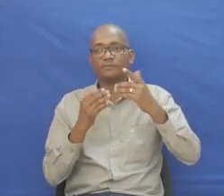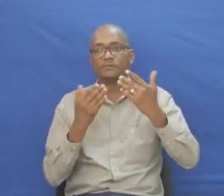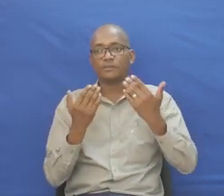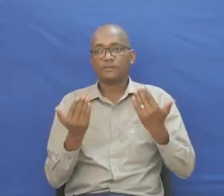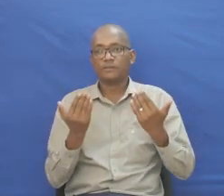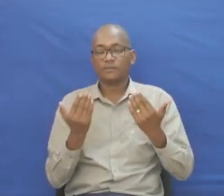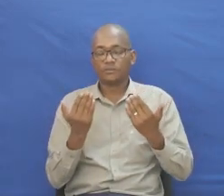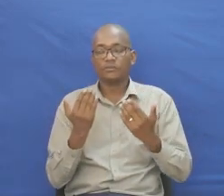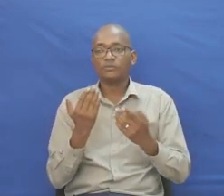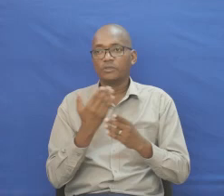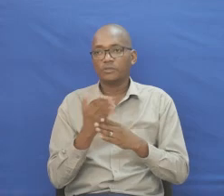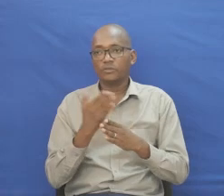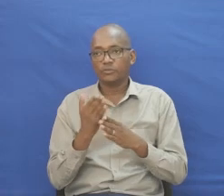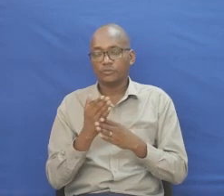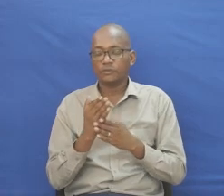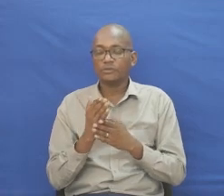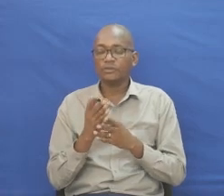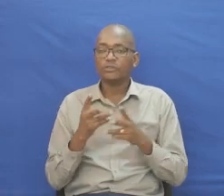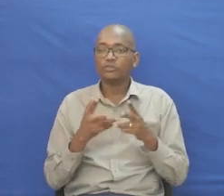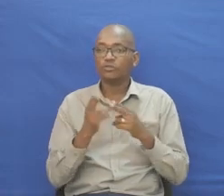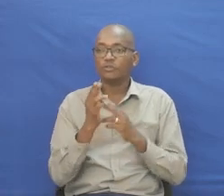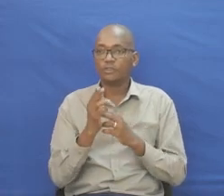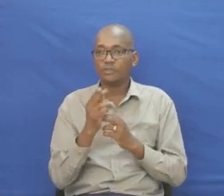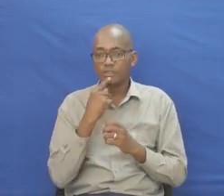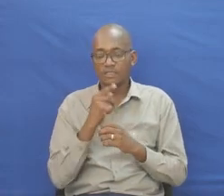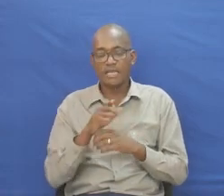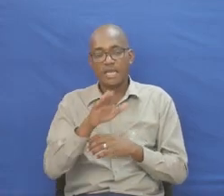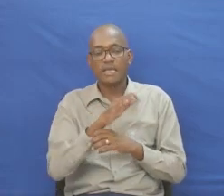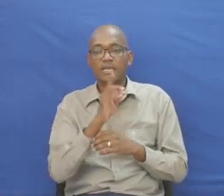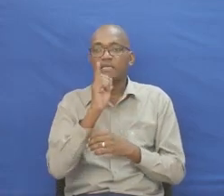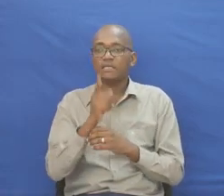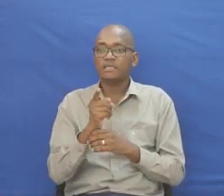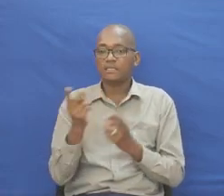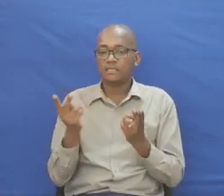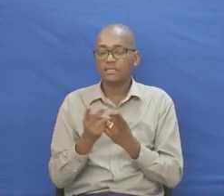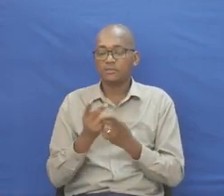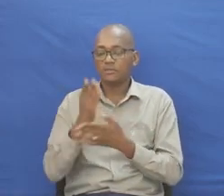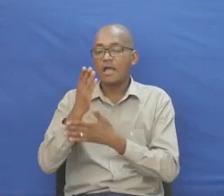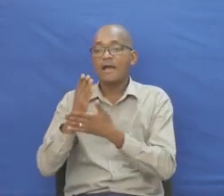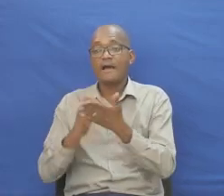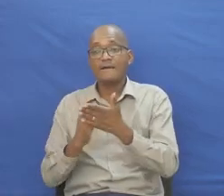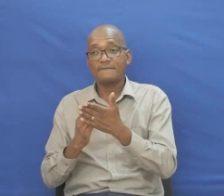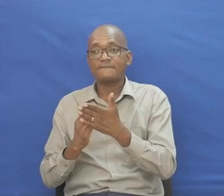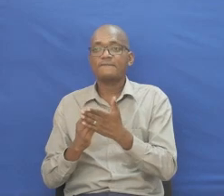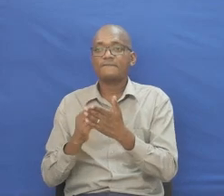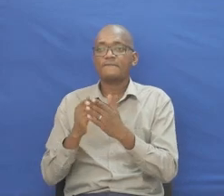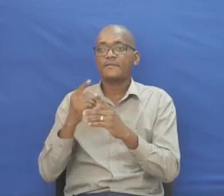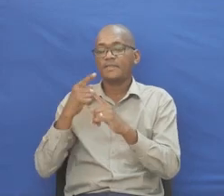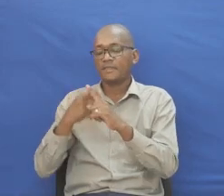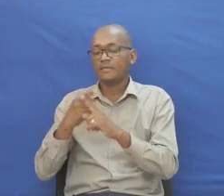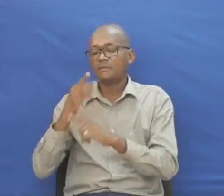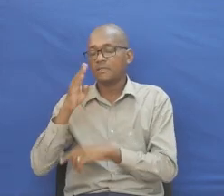Now, we can do the same by using our formula. The formula says area equals to a half